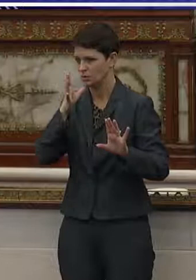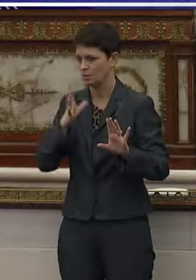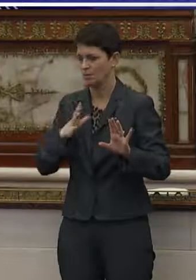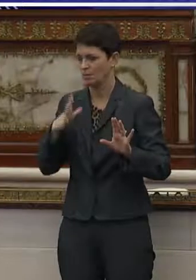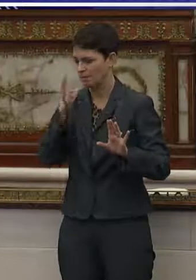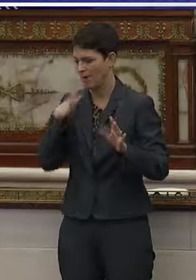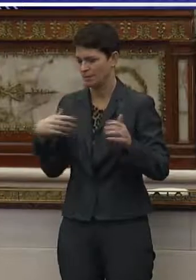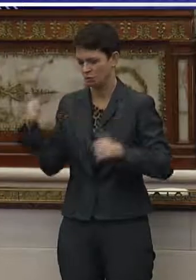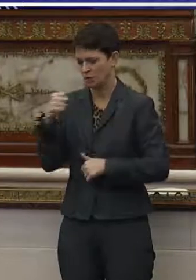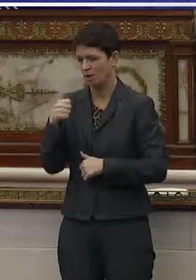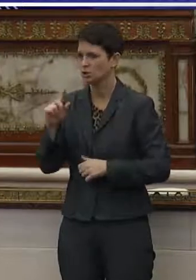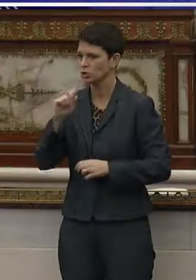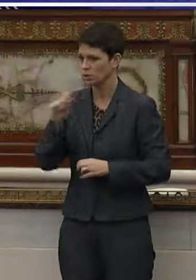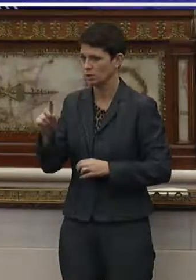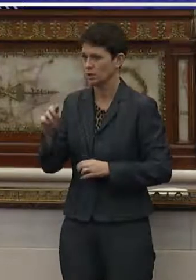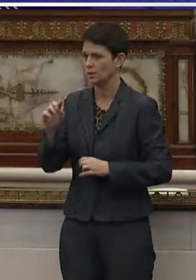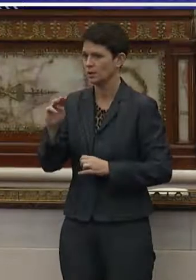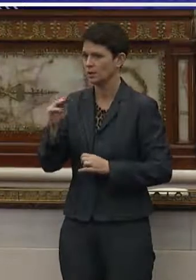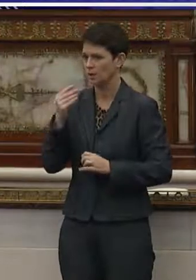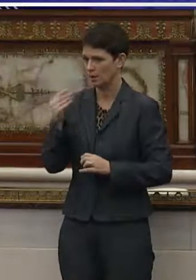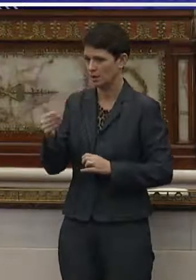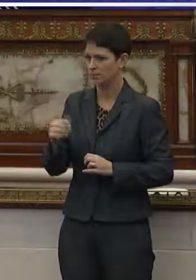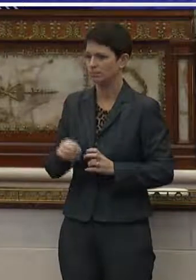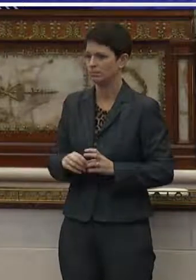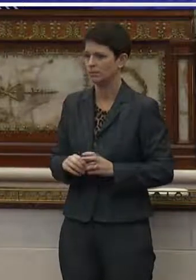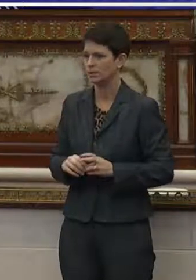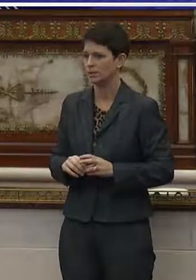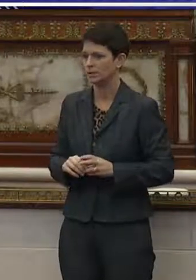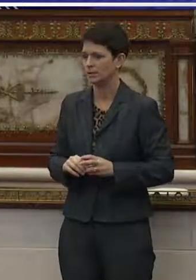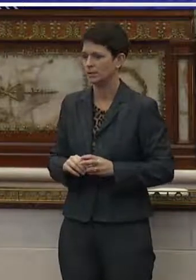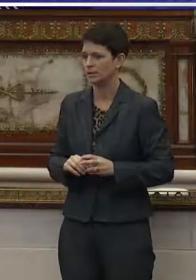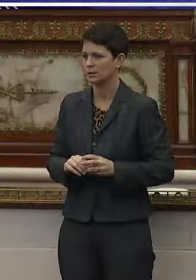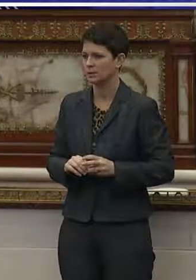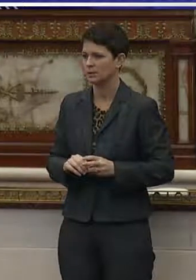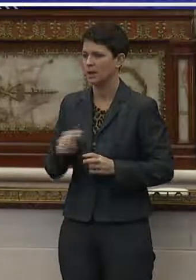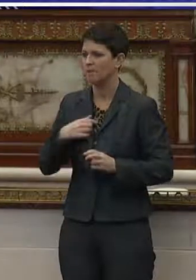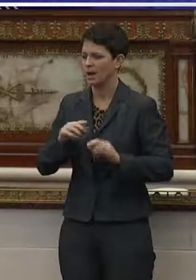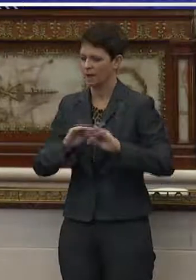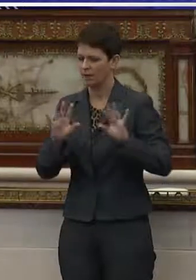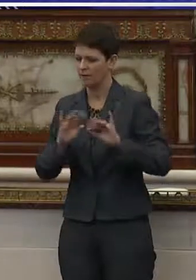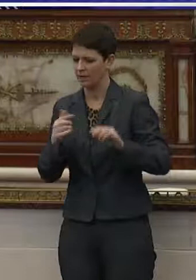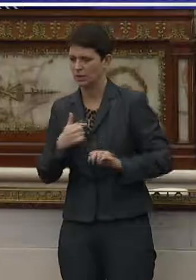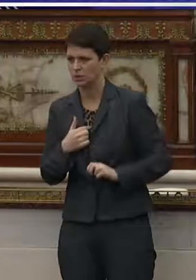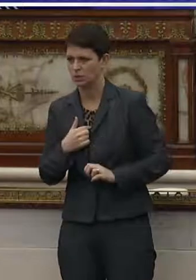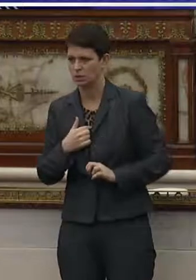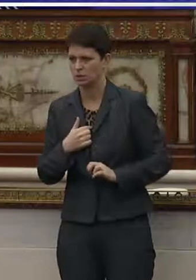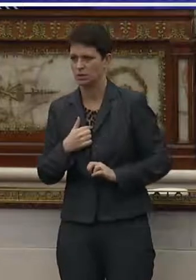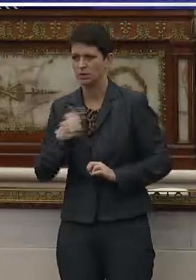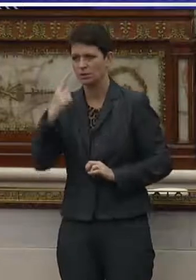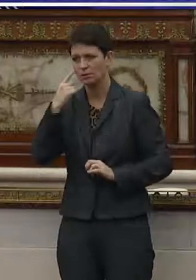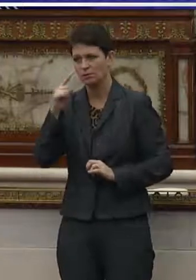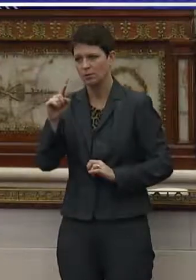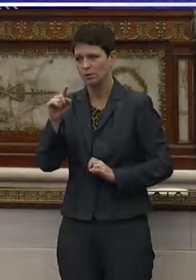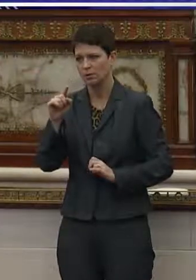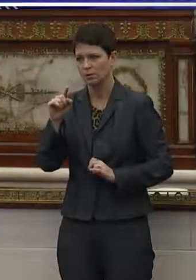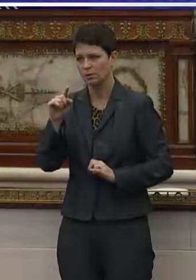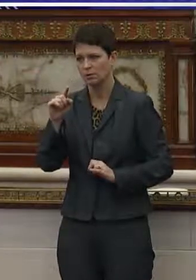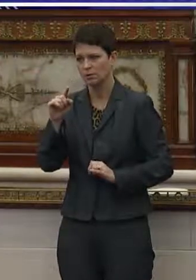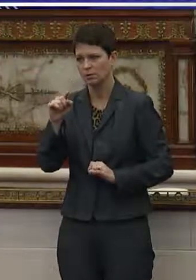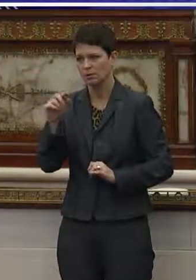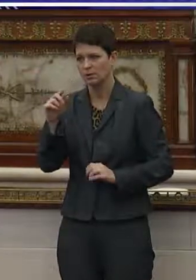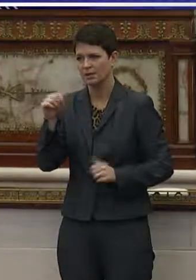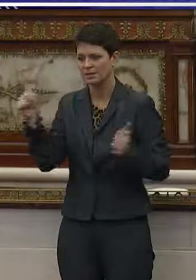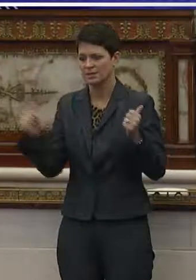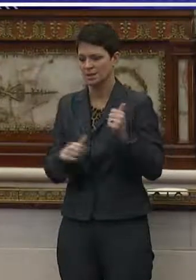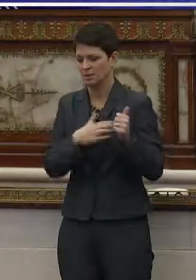Madam Chair? Sure. Sure, go ahead. So my only clarification for Deputy